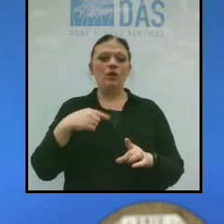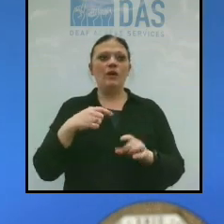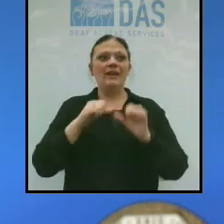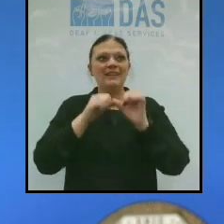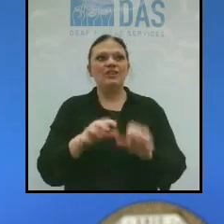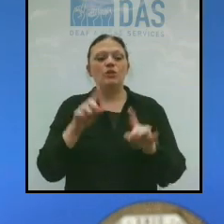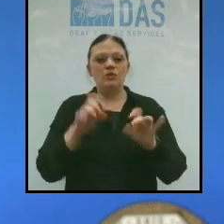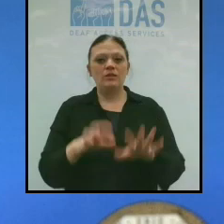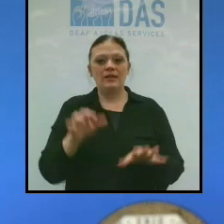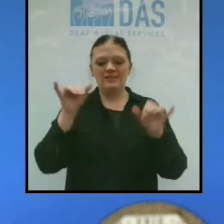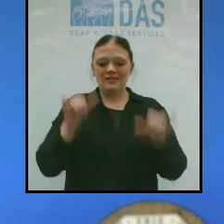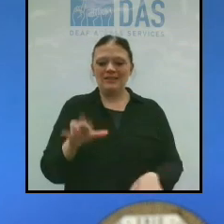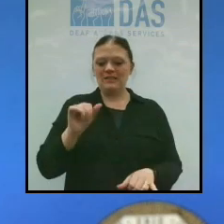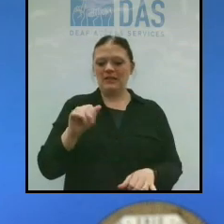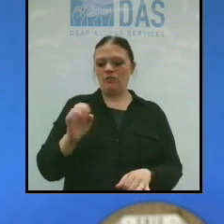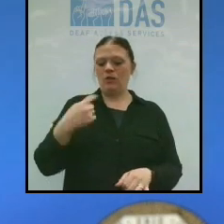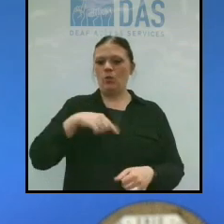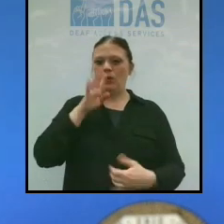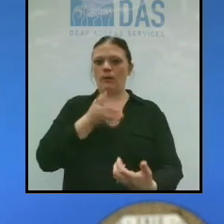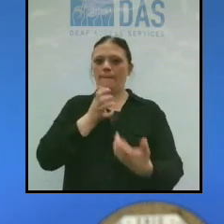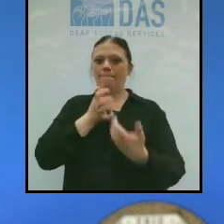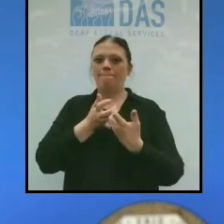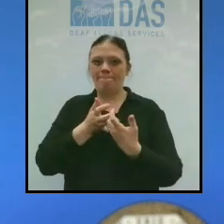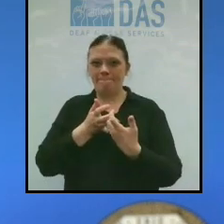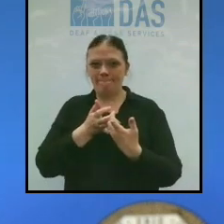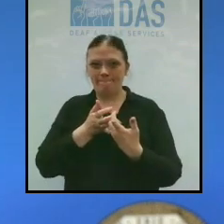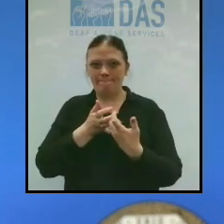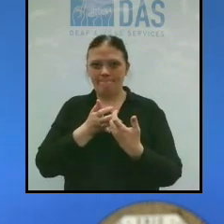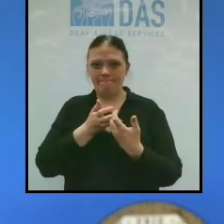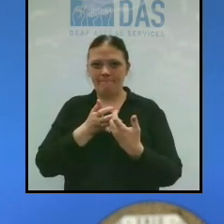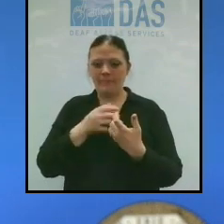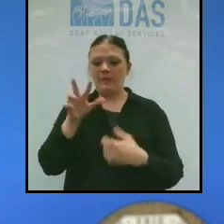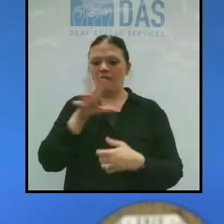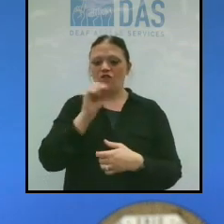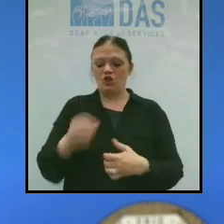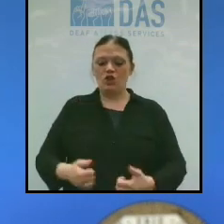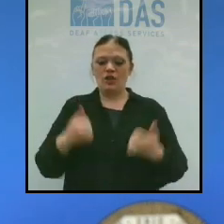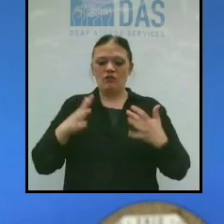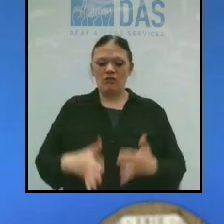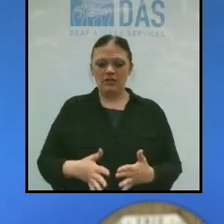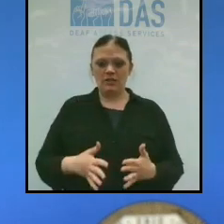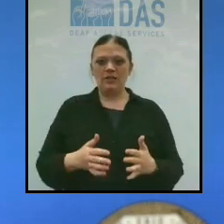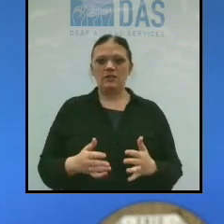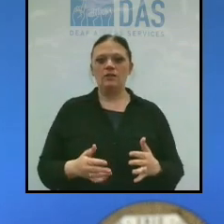we're testing now, we will meet that of 30 residents for every